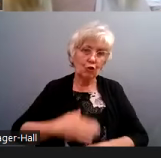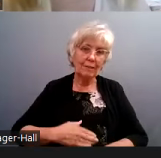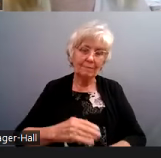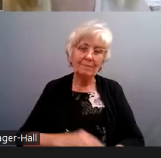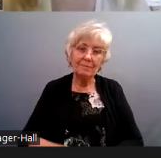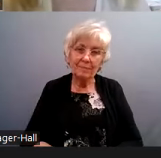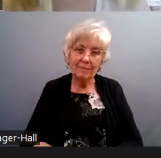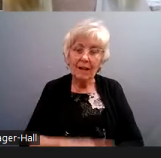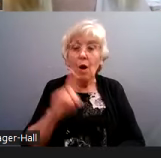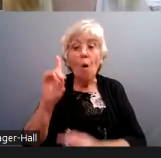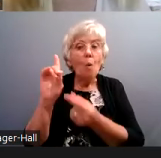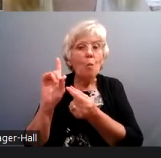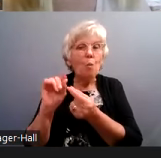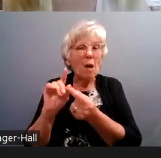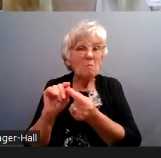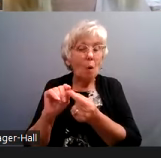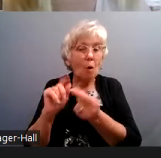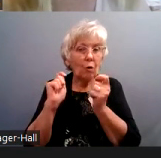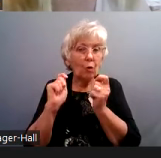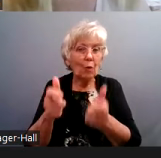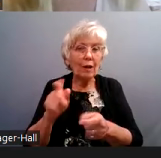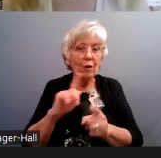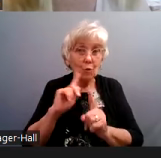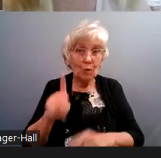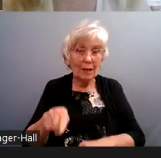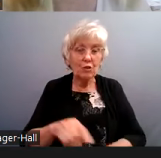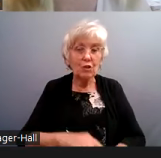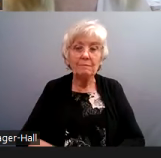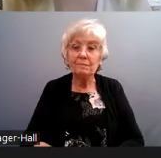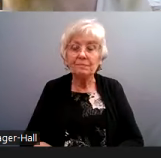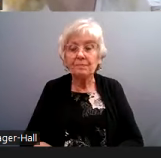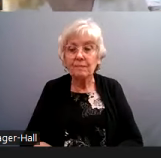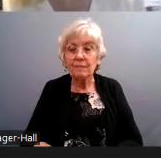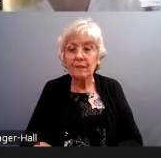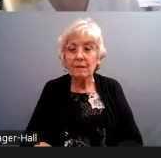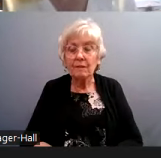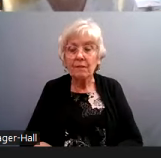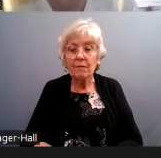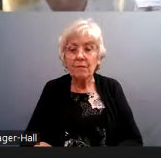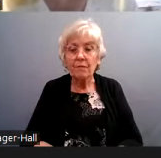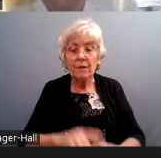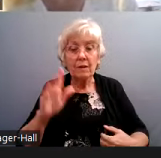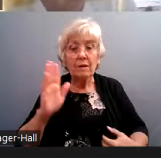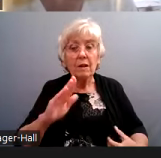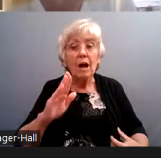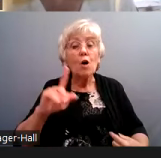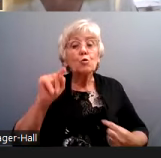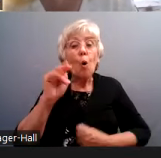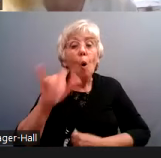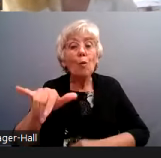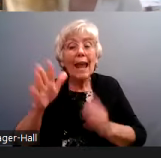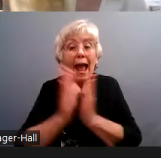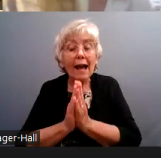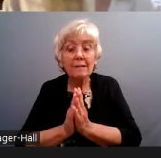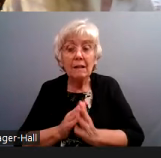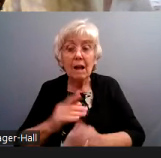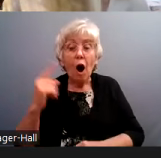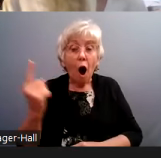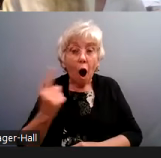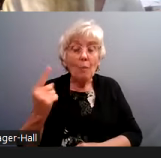question before it scrolls off my screen here. Tony is asking, is there always hair